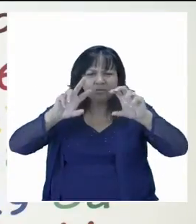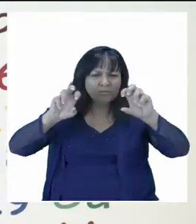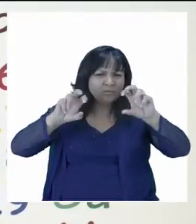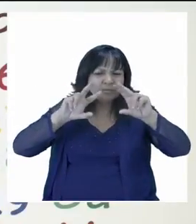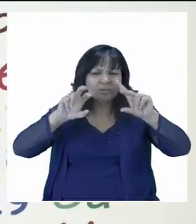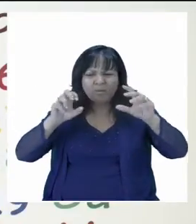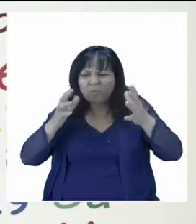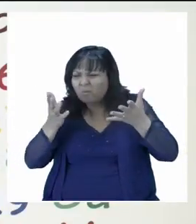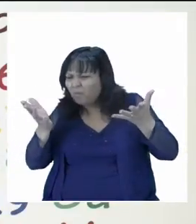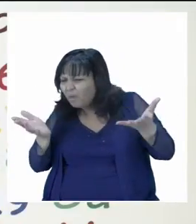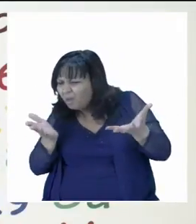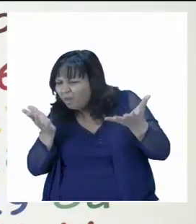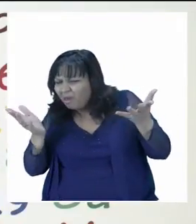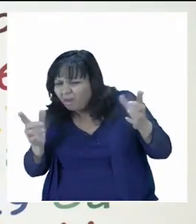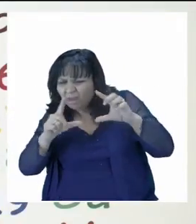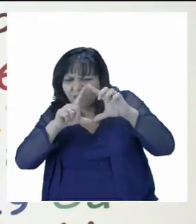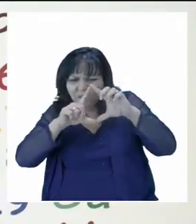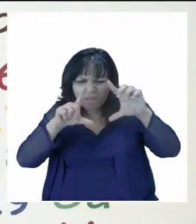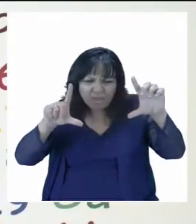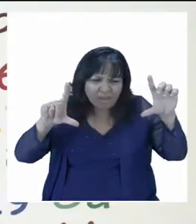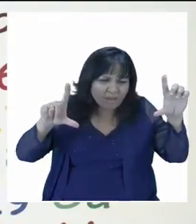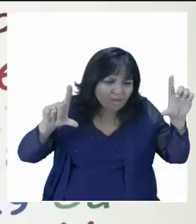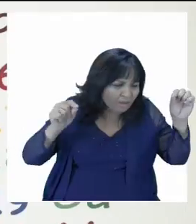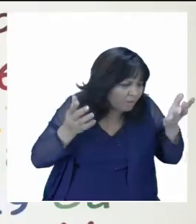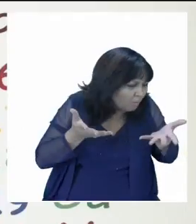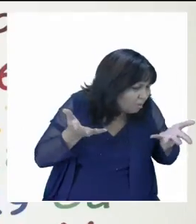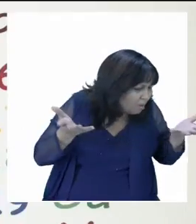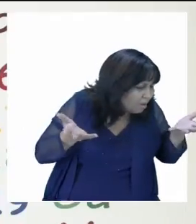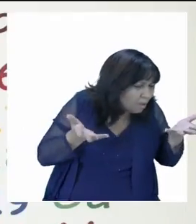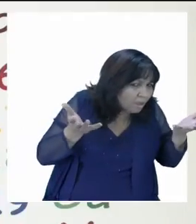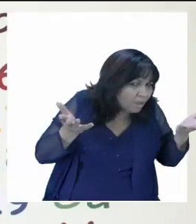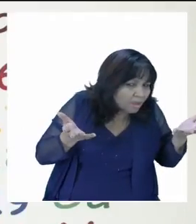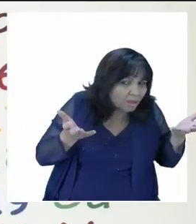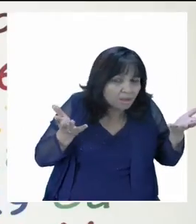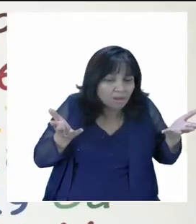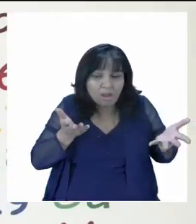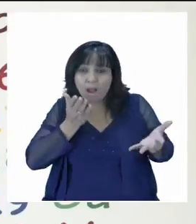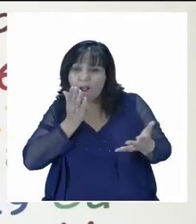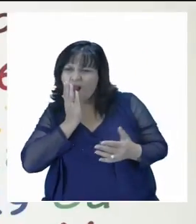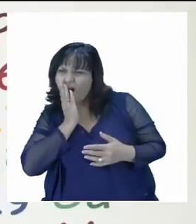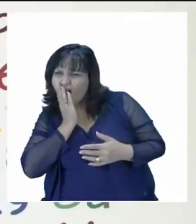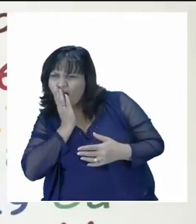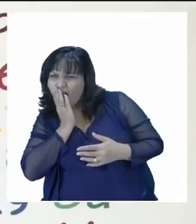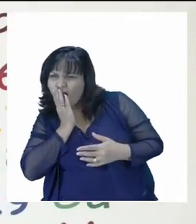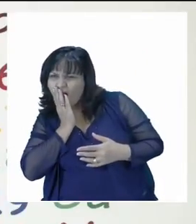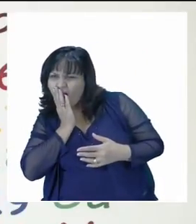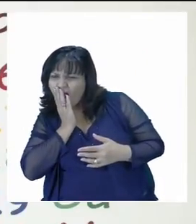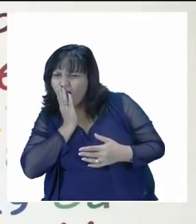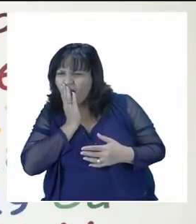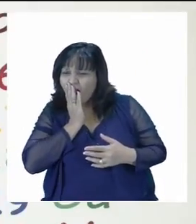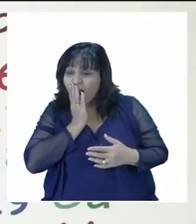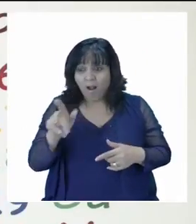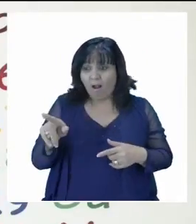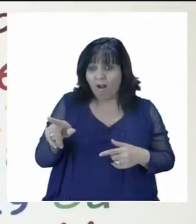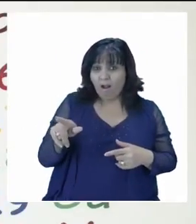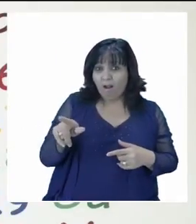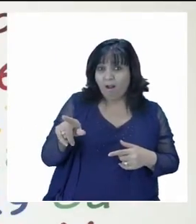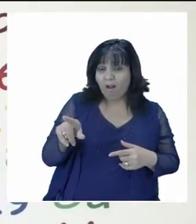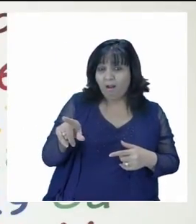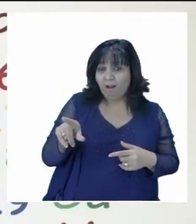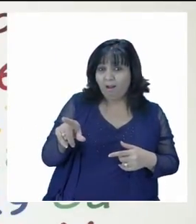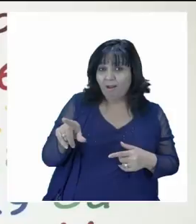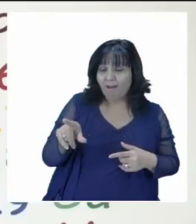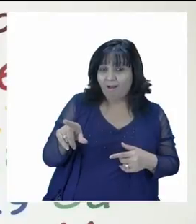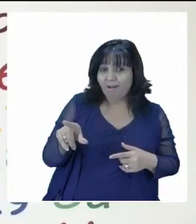rectangle shape. Where can I find a rectangle? I've